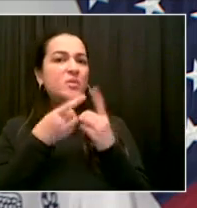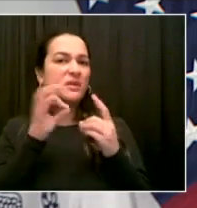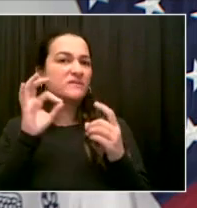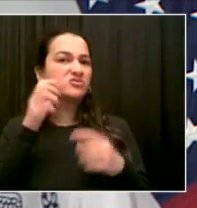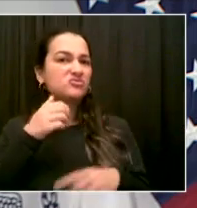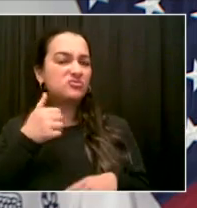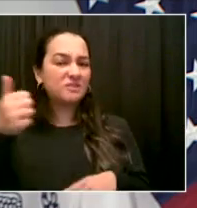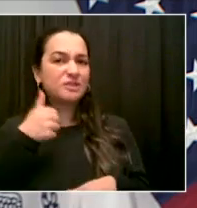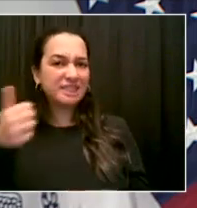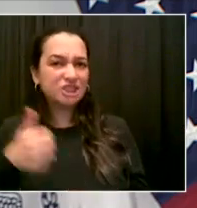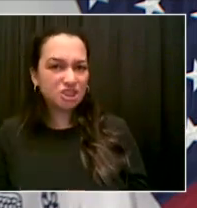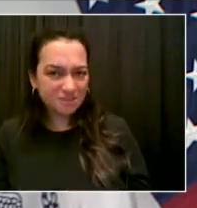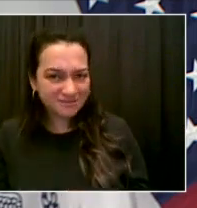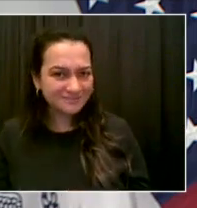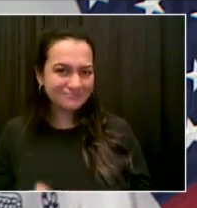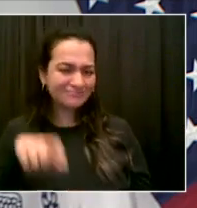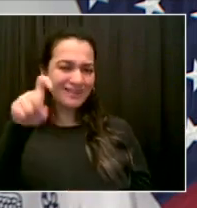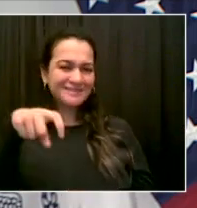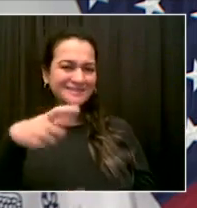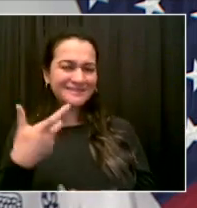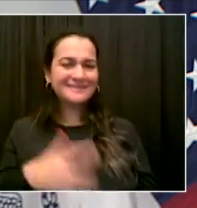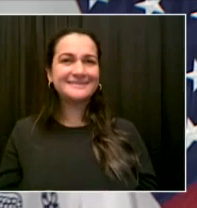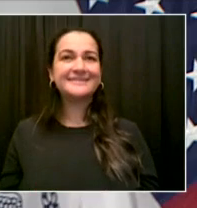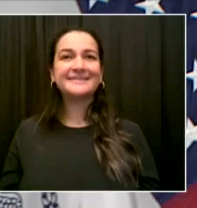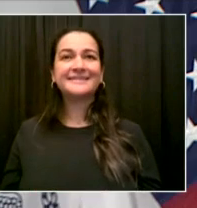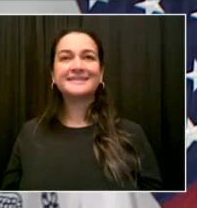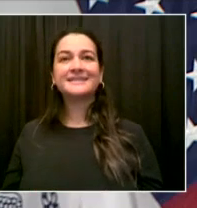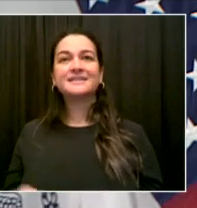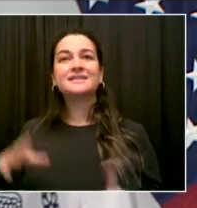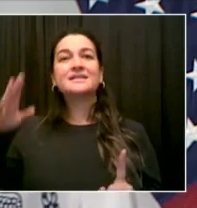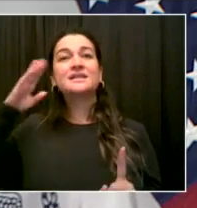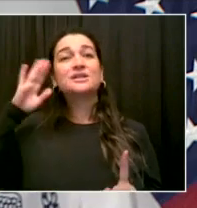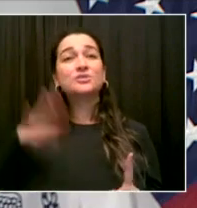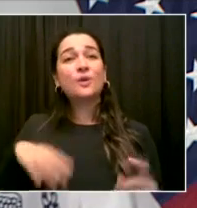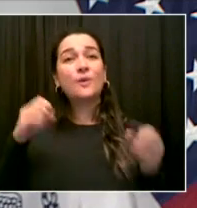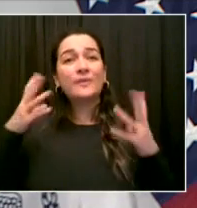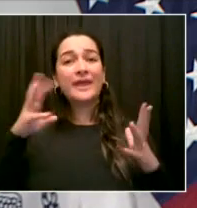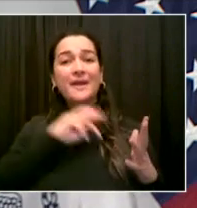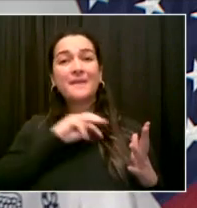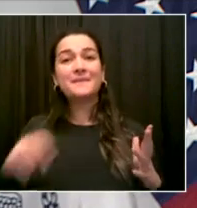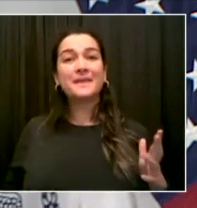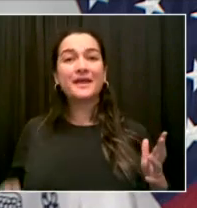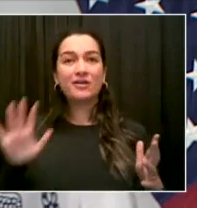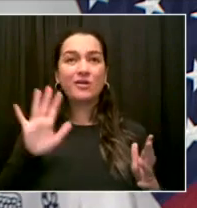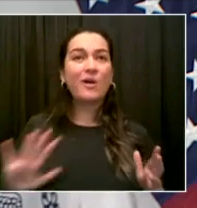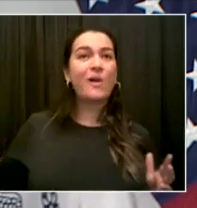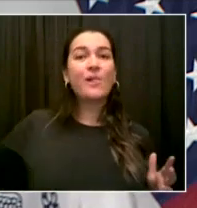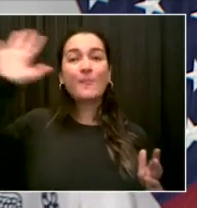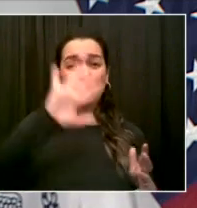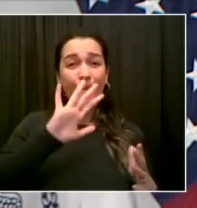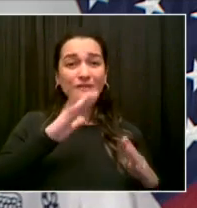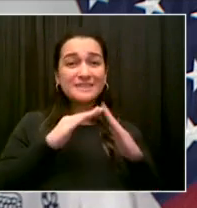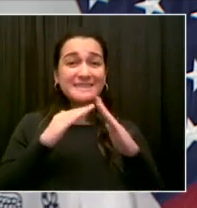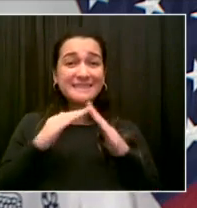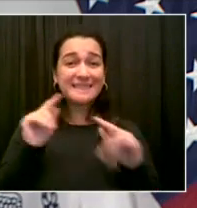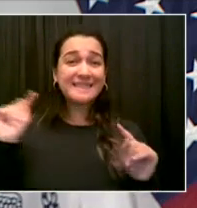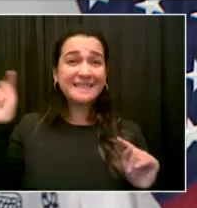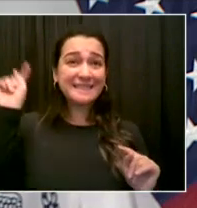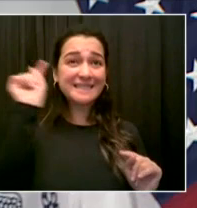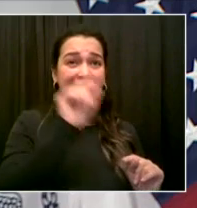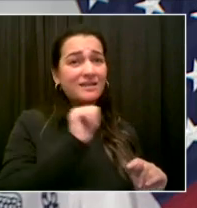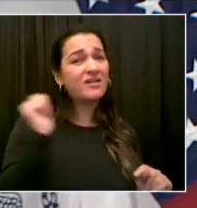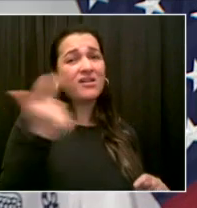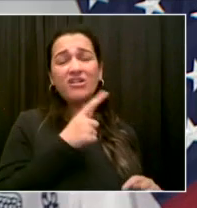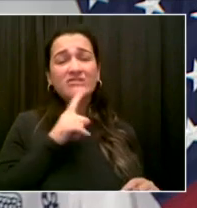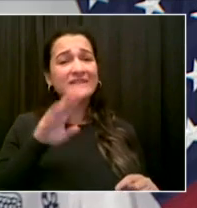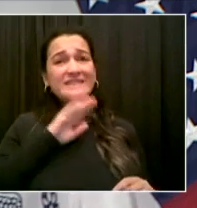We've seen, I've talked to mayors around the country, and they all express the same frustration. Because remember, these are not folks doing this for charity. They're